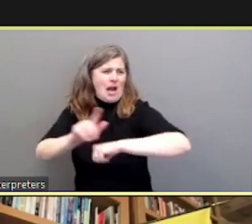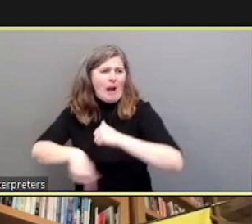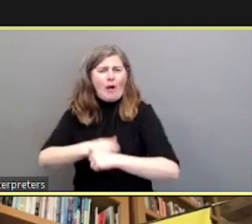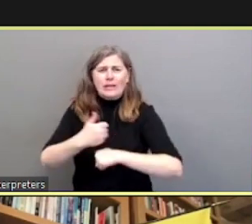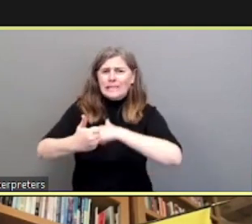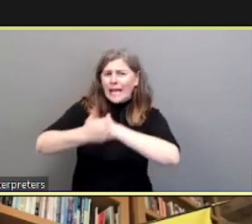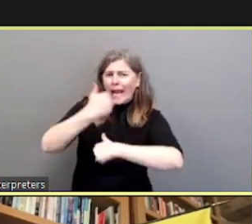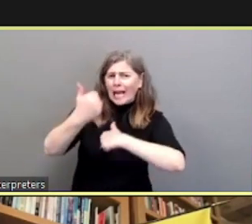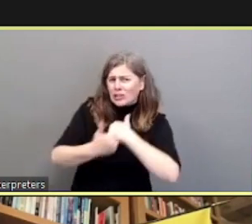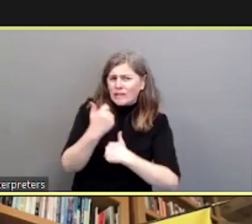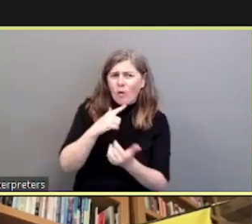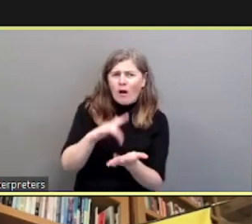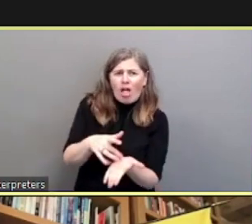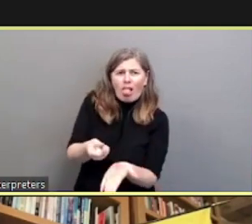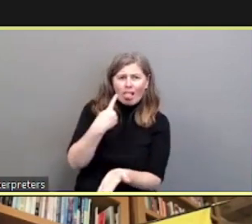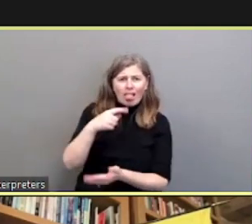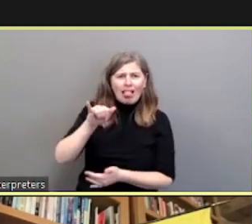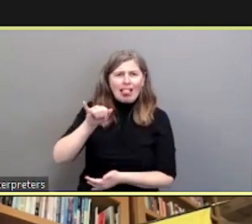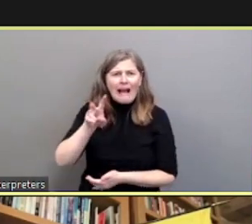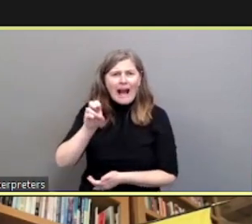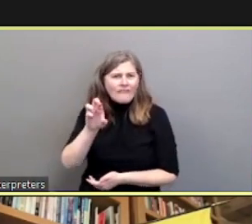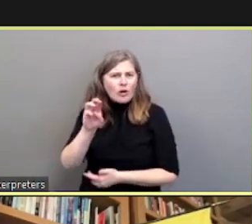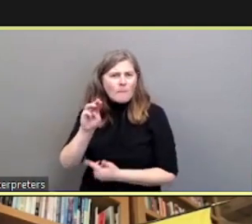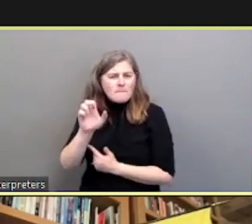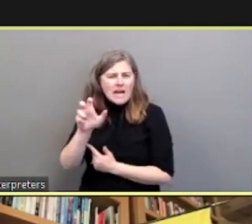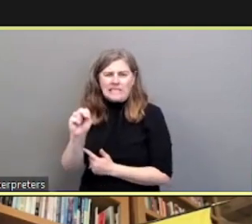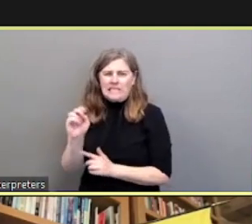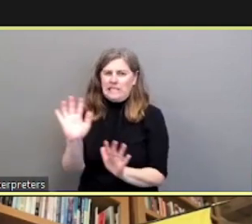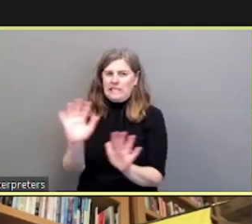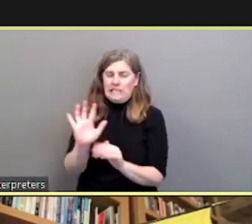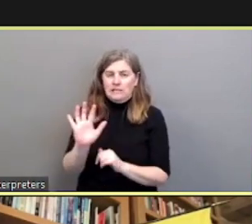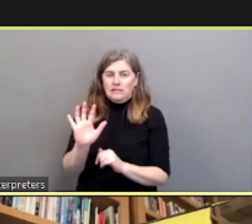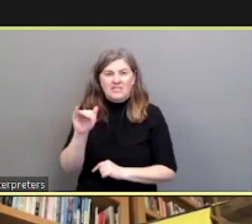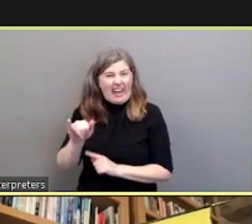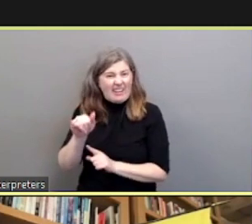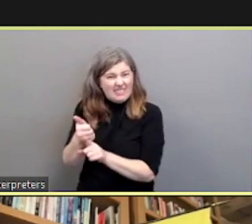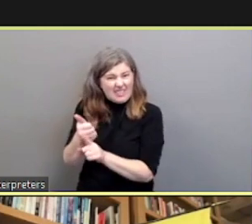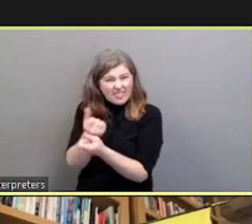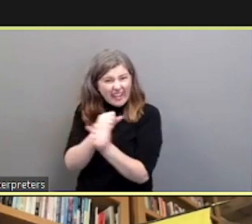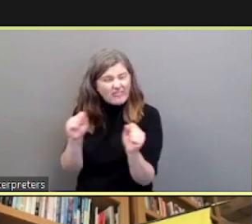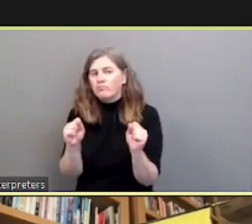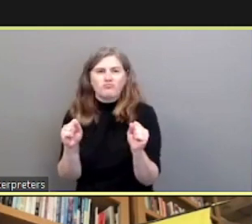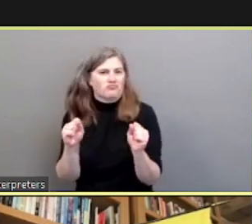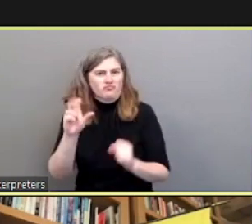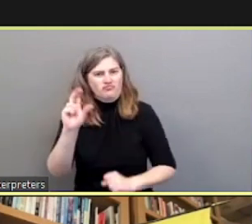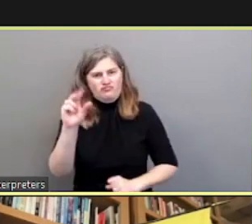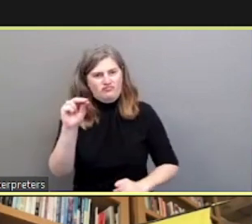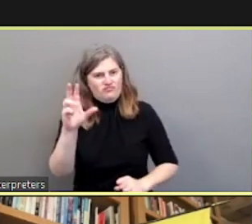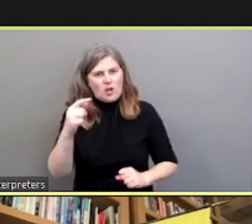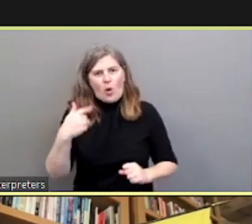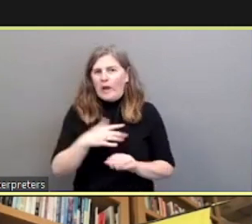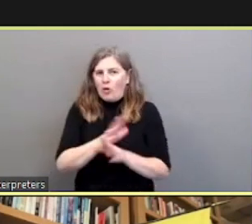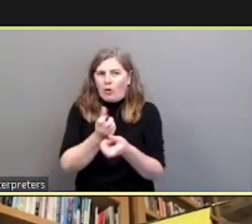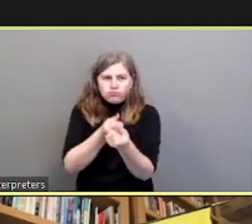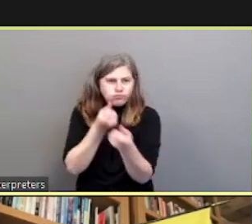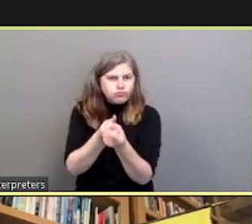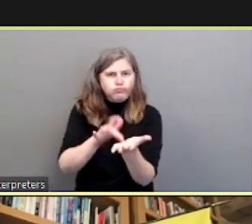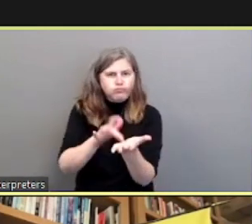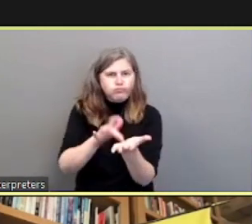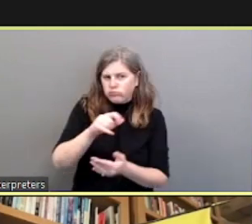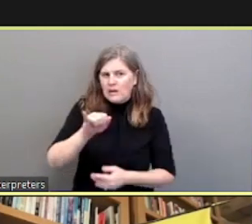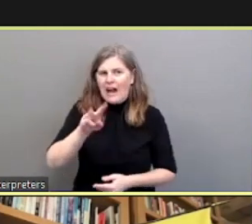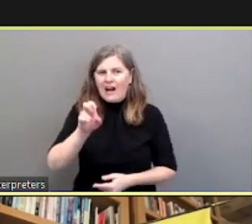of ivermectin and the fact that it's not a safe treatment, and that we now are seeing,